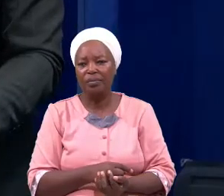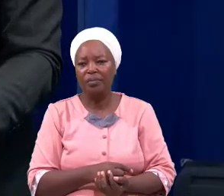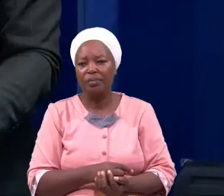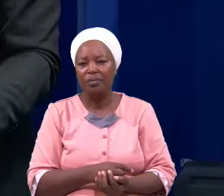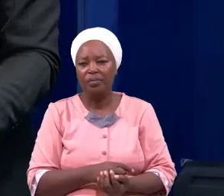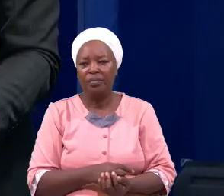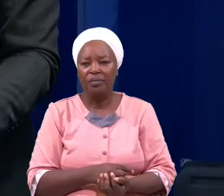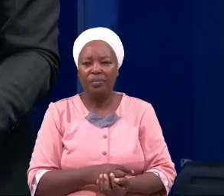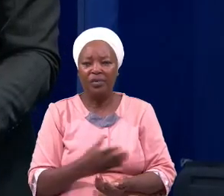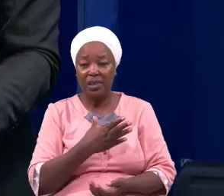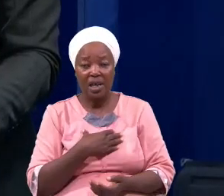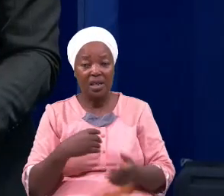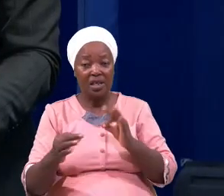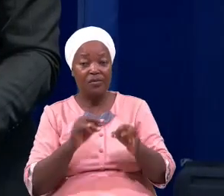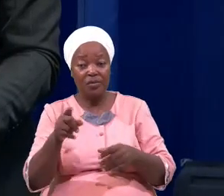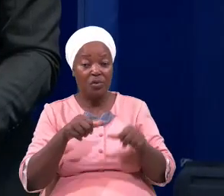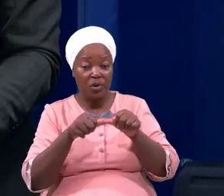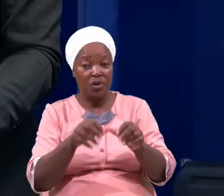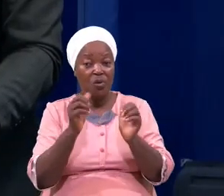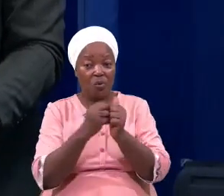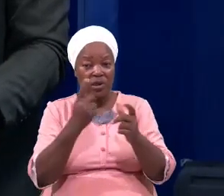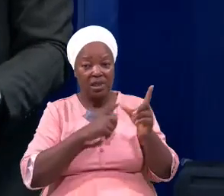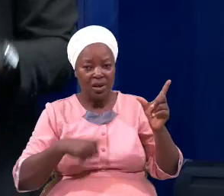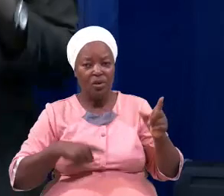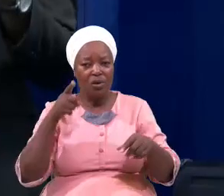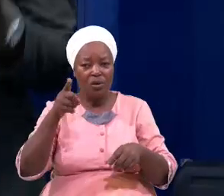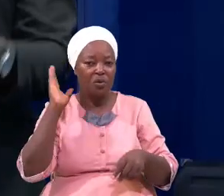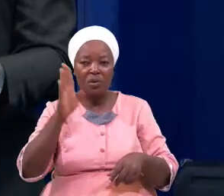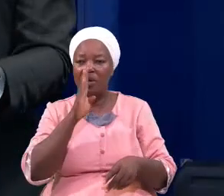And if you continue with the Lord, you will be happy for it.